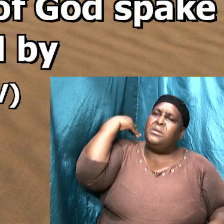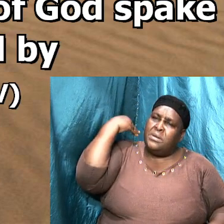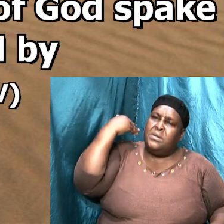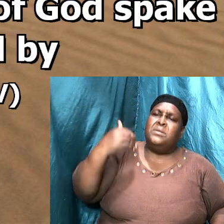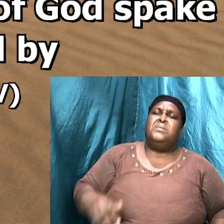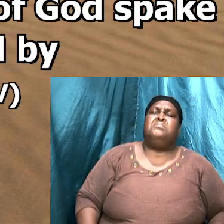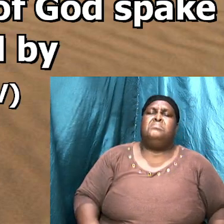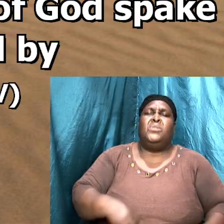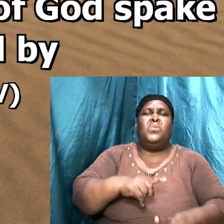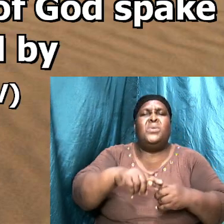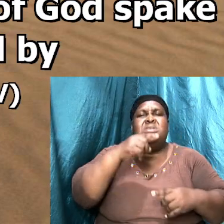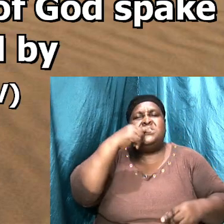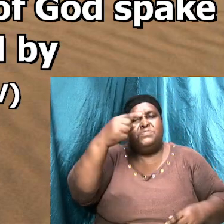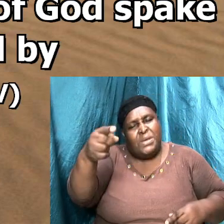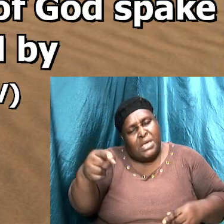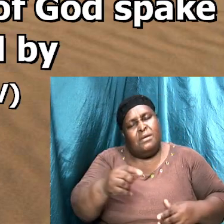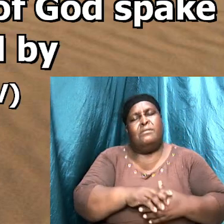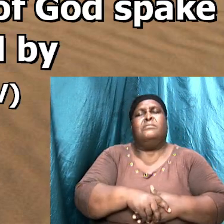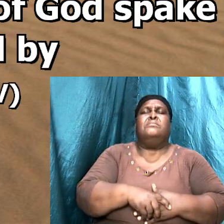when they utter things,